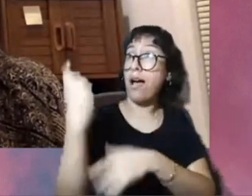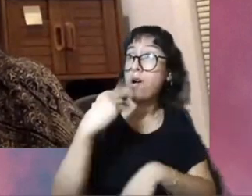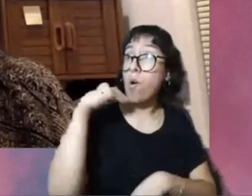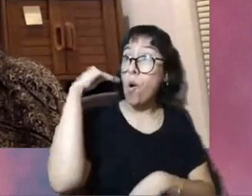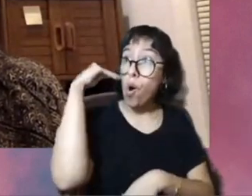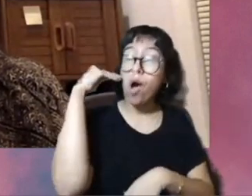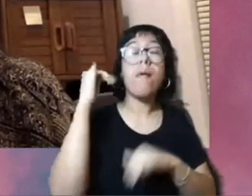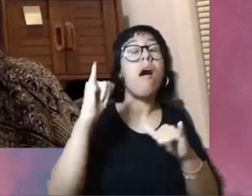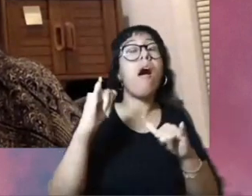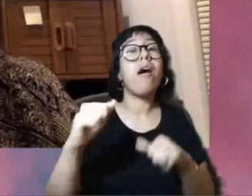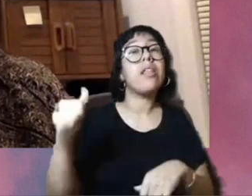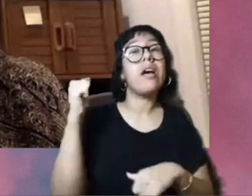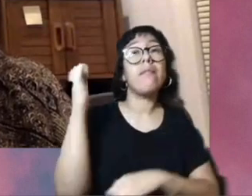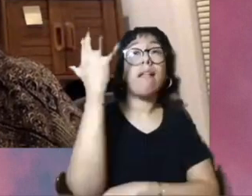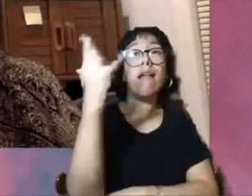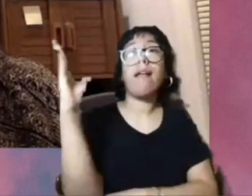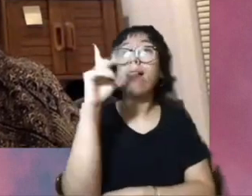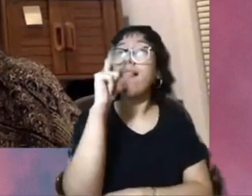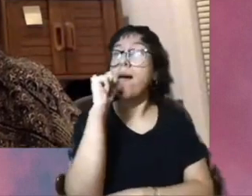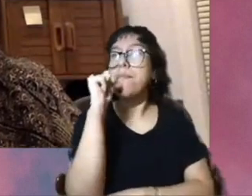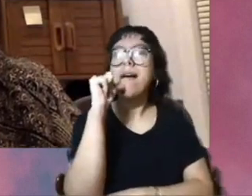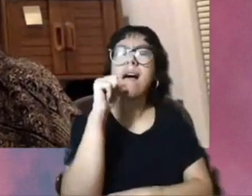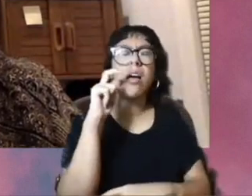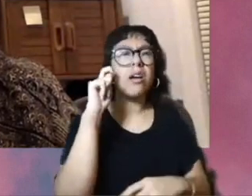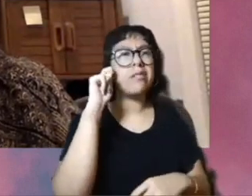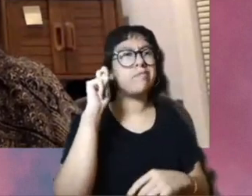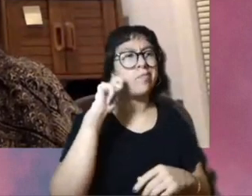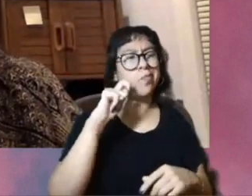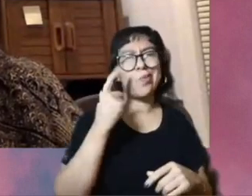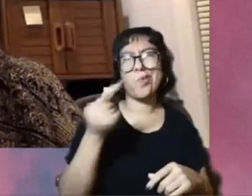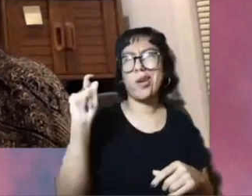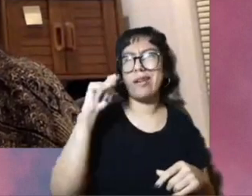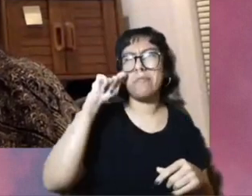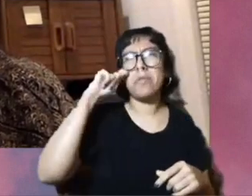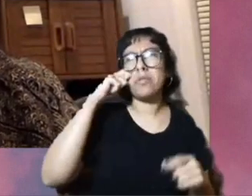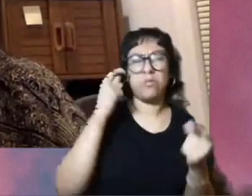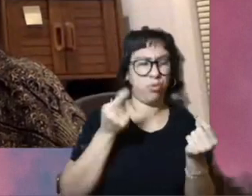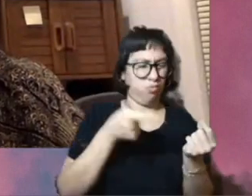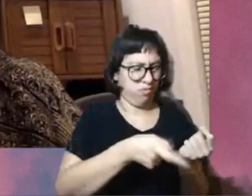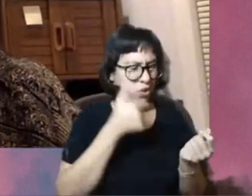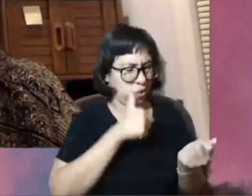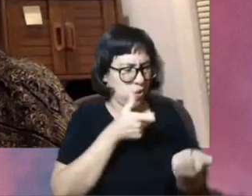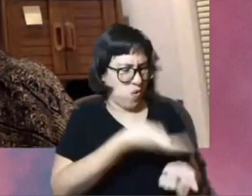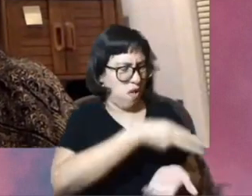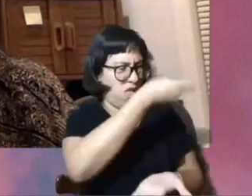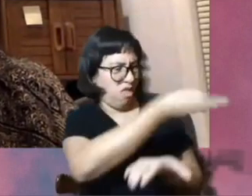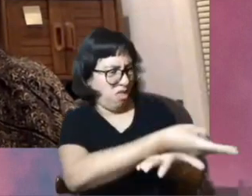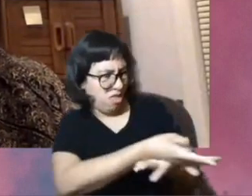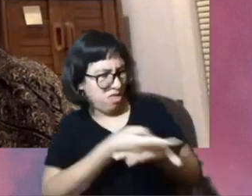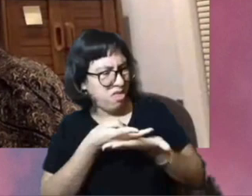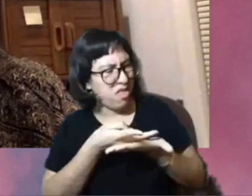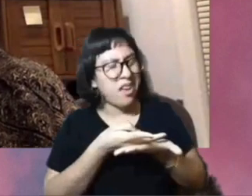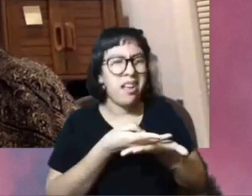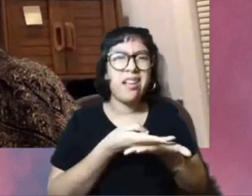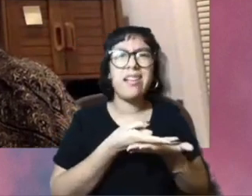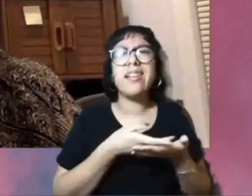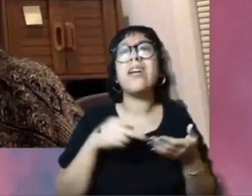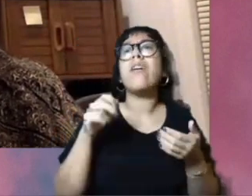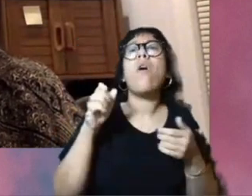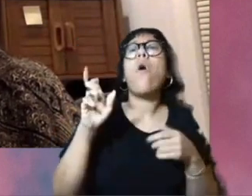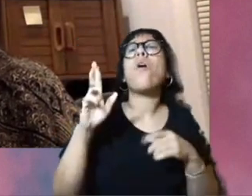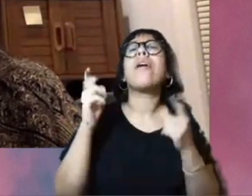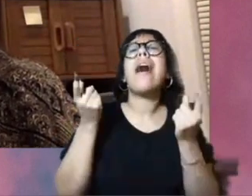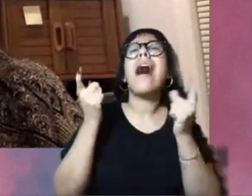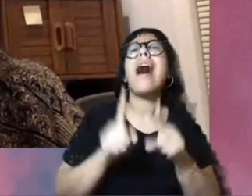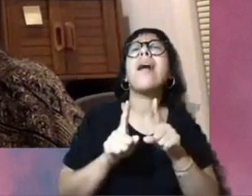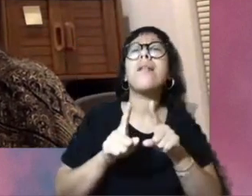lemon tree and green onions have no idea what to do with the teenager sprawled in St. Augustine, or when she throws